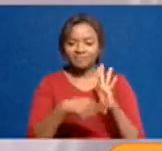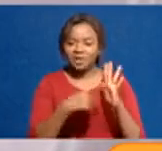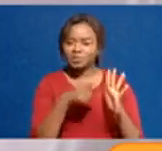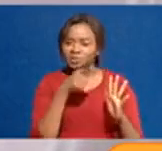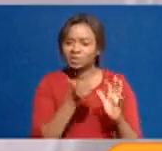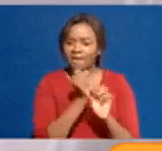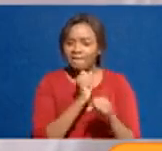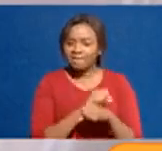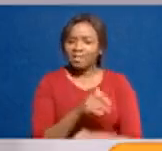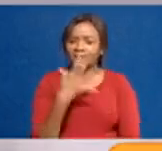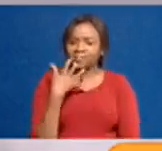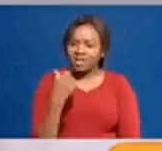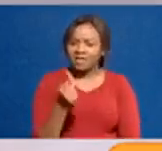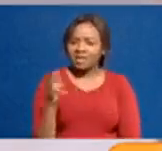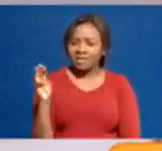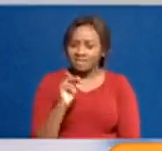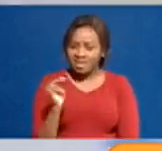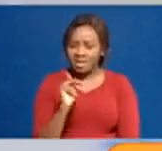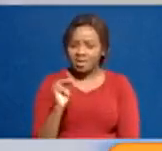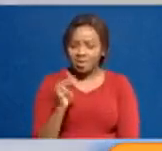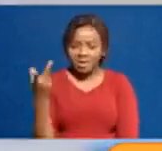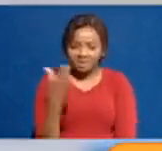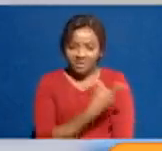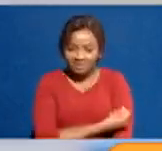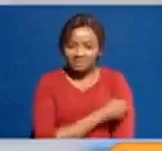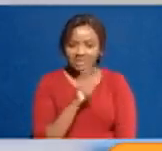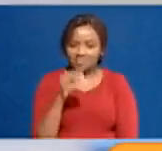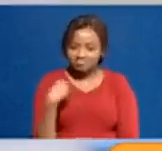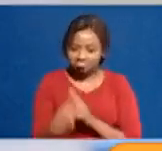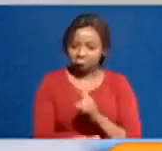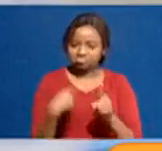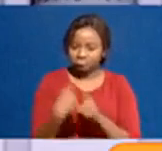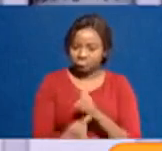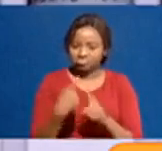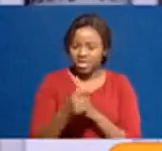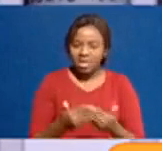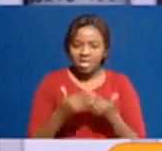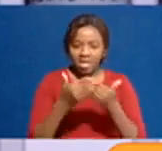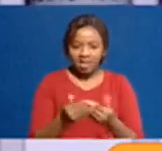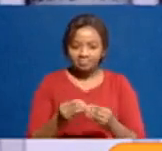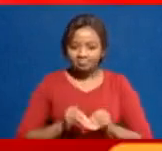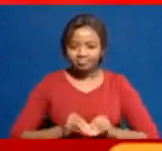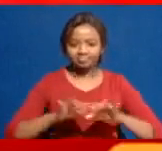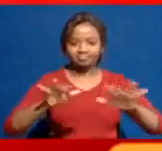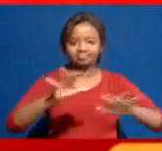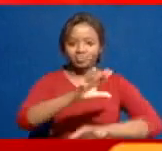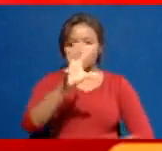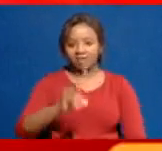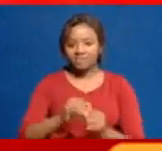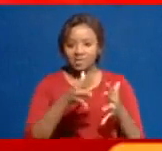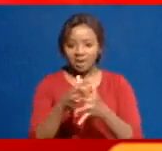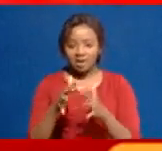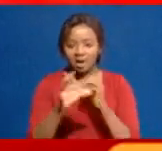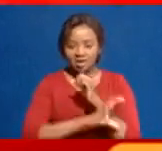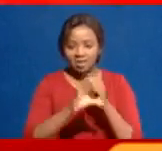up to 500 million doses of vaccines annually that will boost the country's need as well as supply to the African continent. Because of this